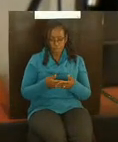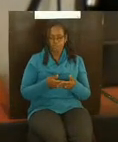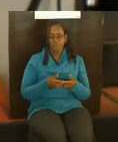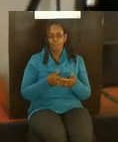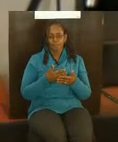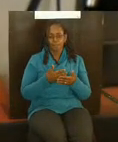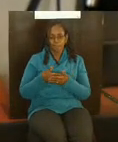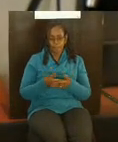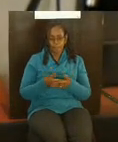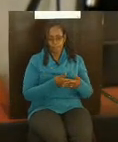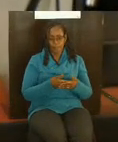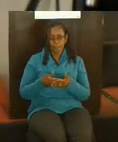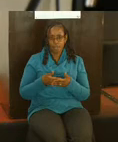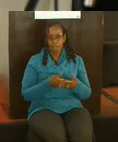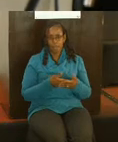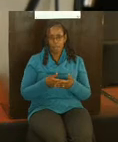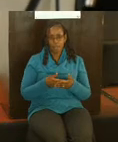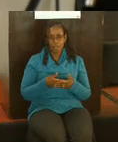baby